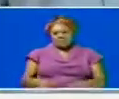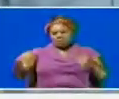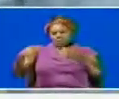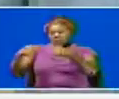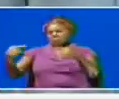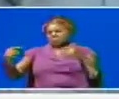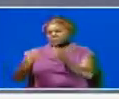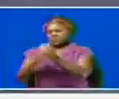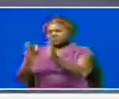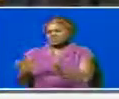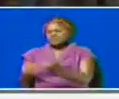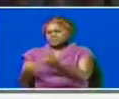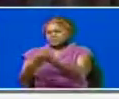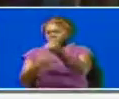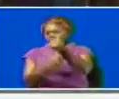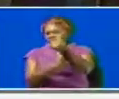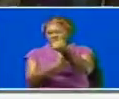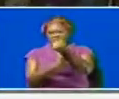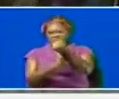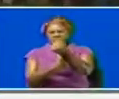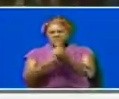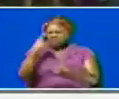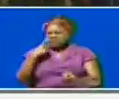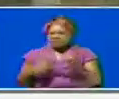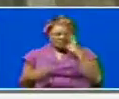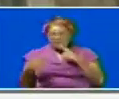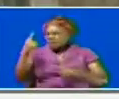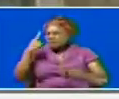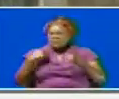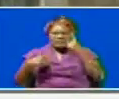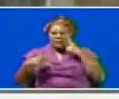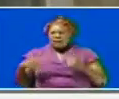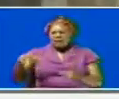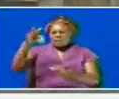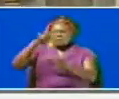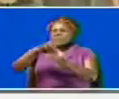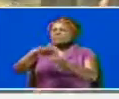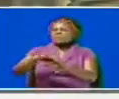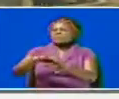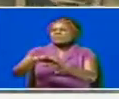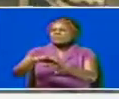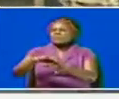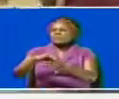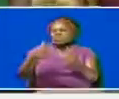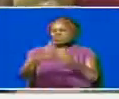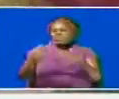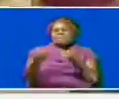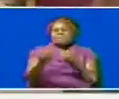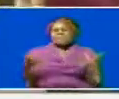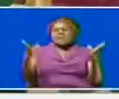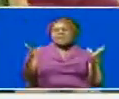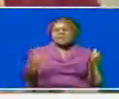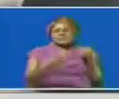opposition leader Raila Odinga's followers mourning the outcome of the repeat presidential poll, boycotted by millions of